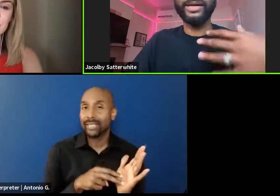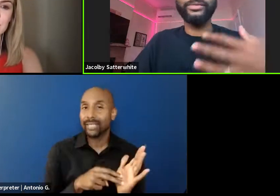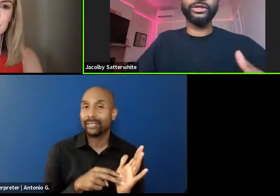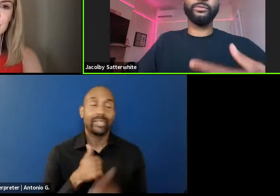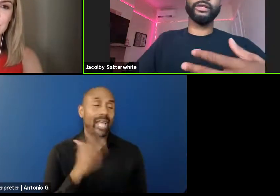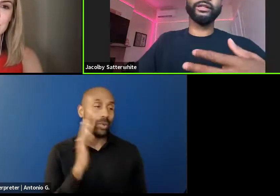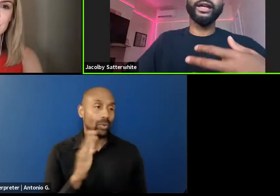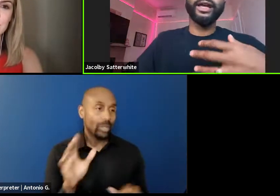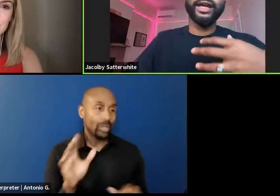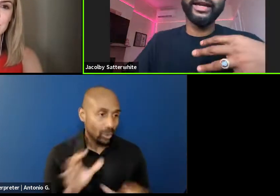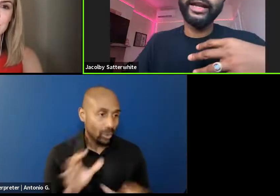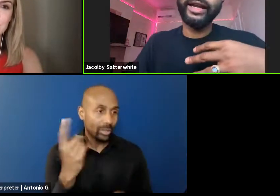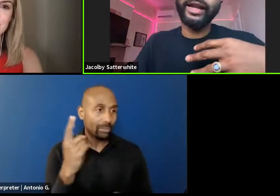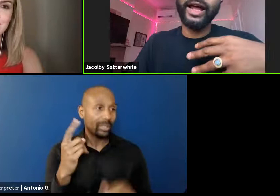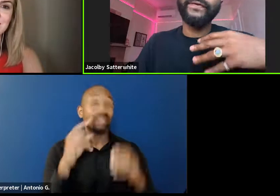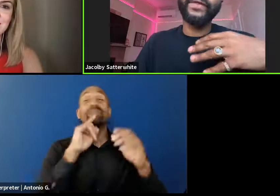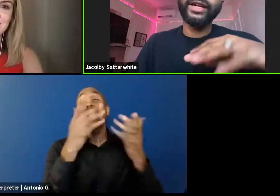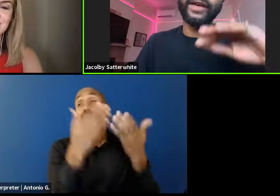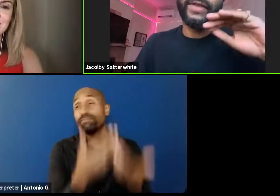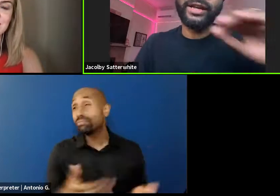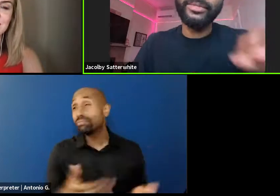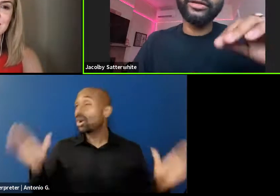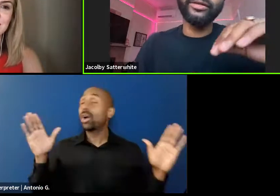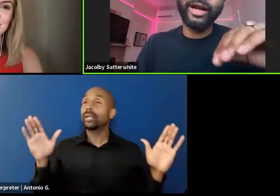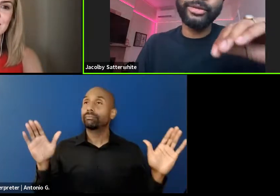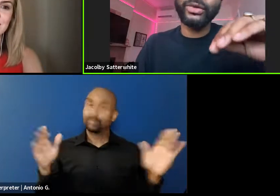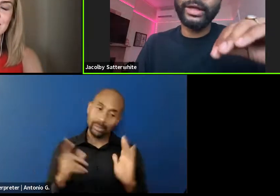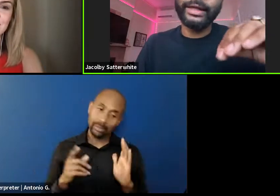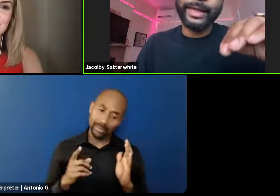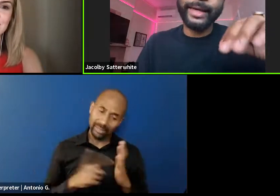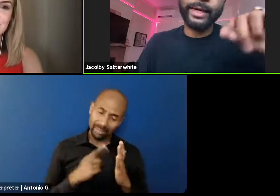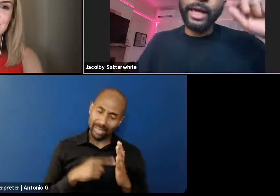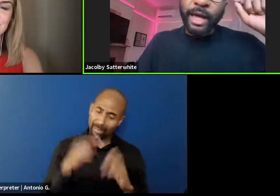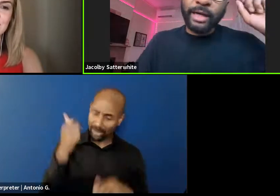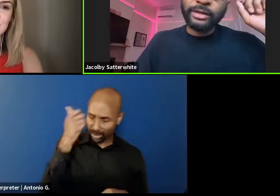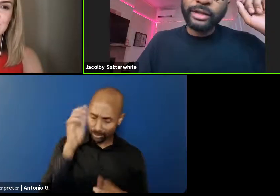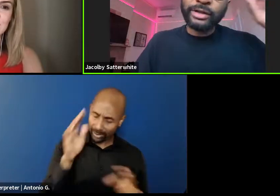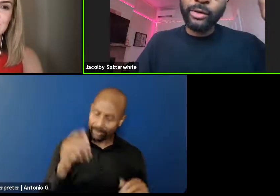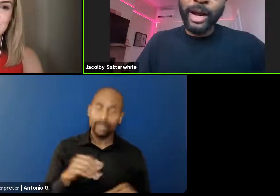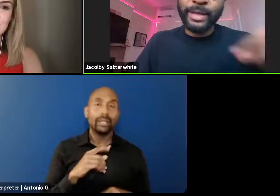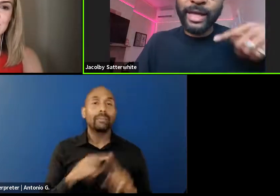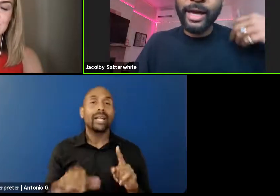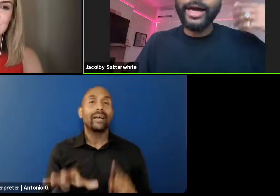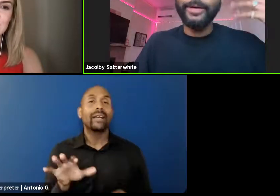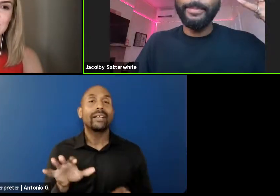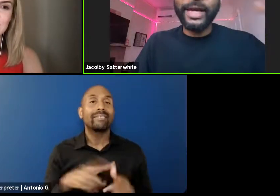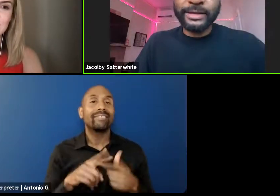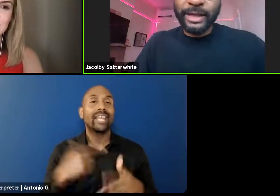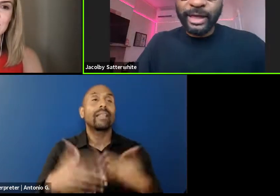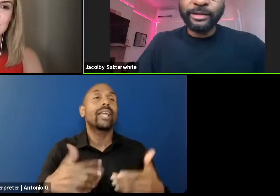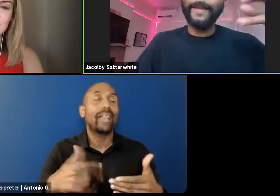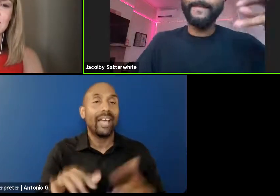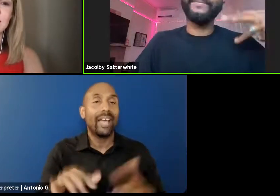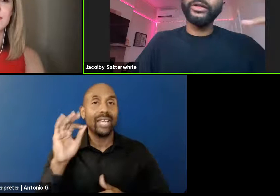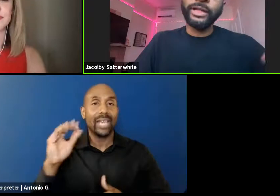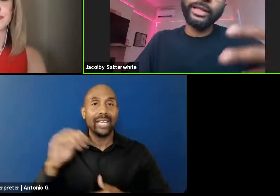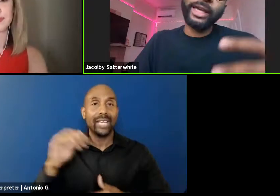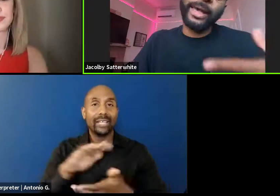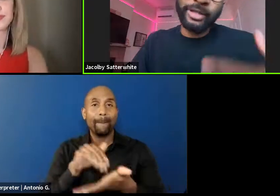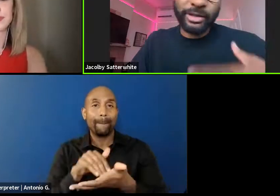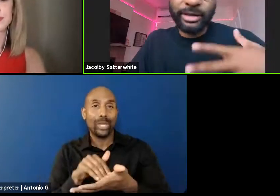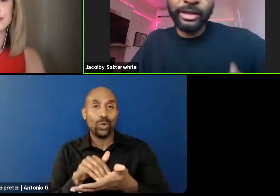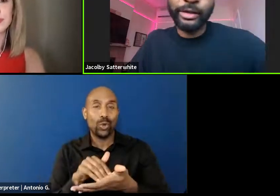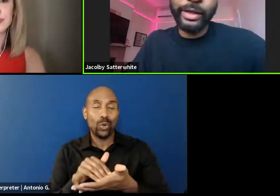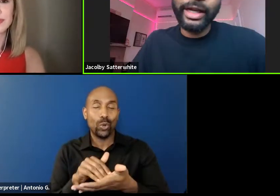and sometimes stupid. And I find a middle ground between like describing that and meditating on it and building